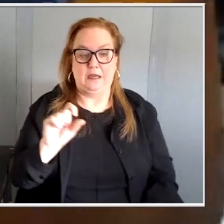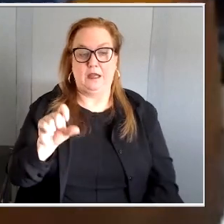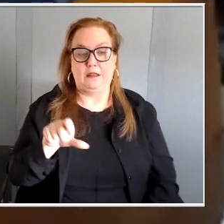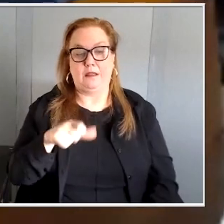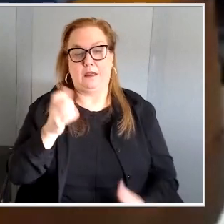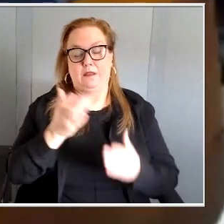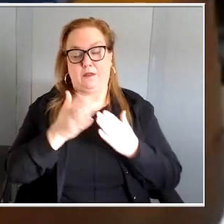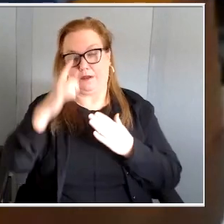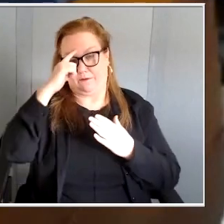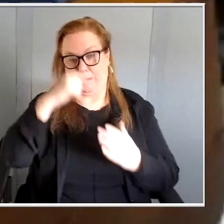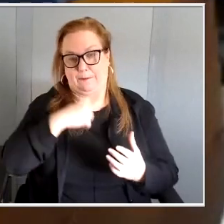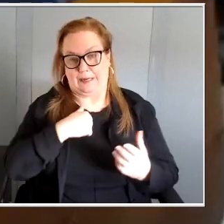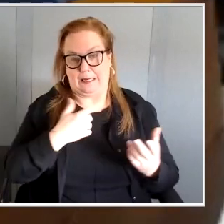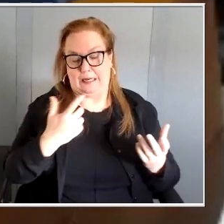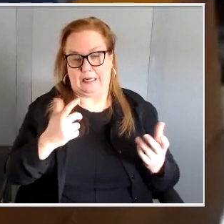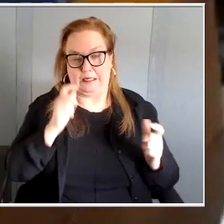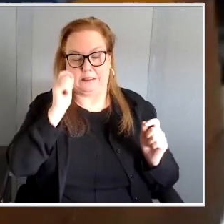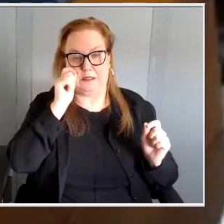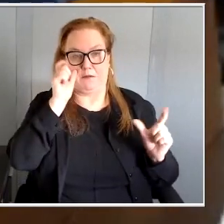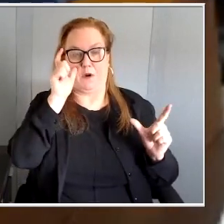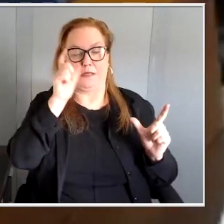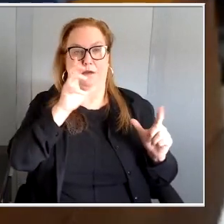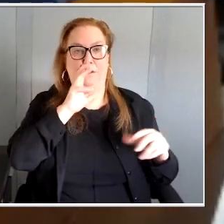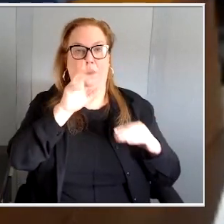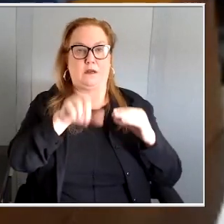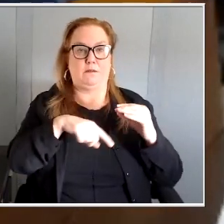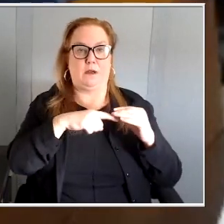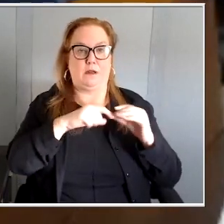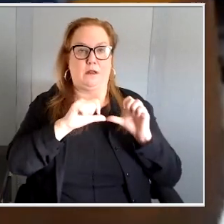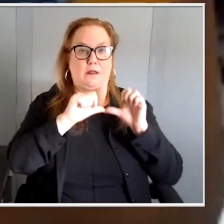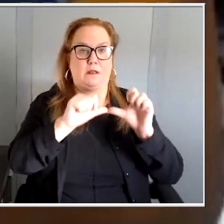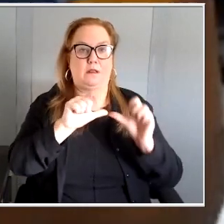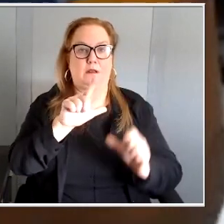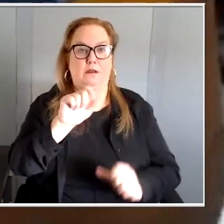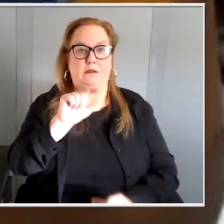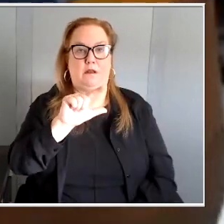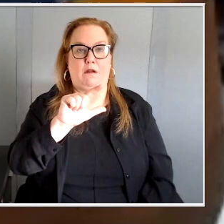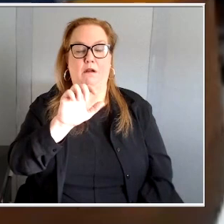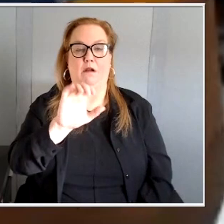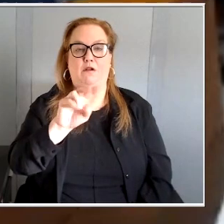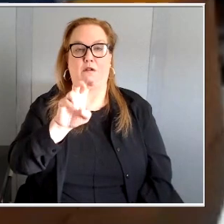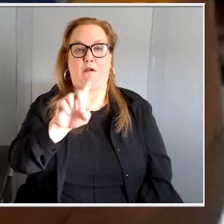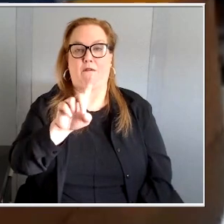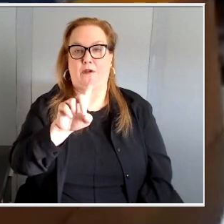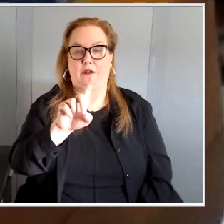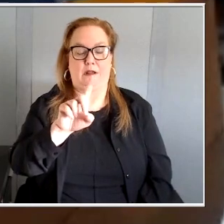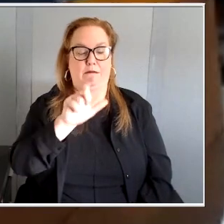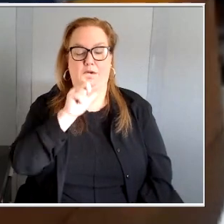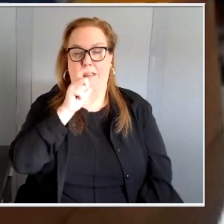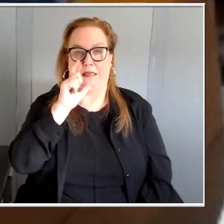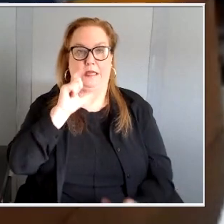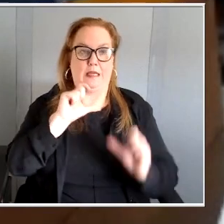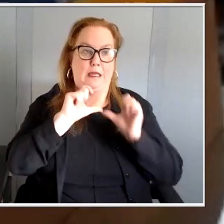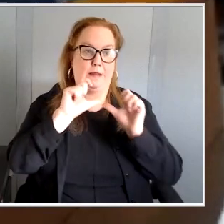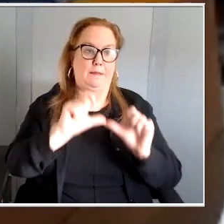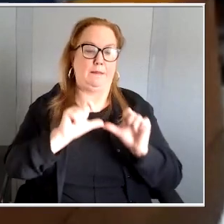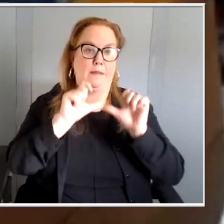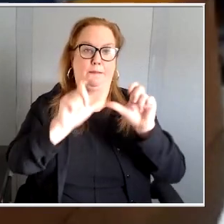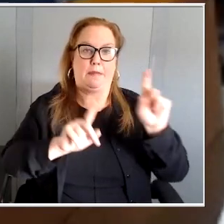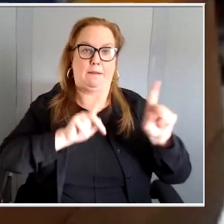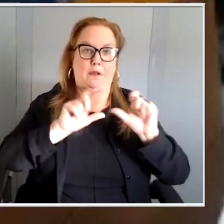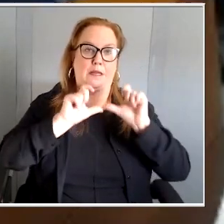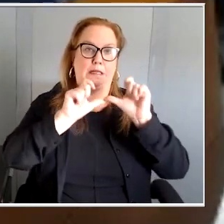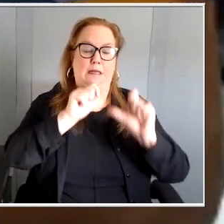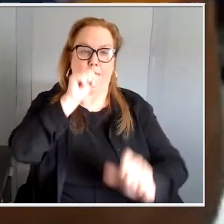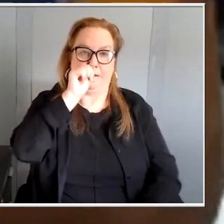for me, I think is a bit surprising, we've already talked about it, is long COVID. I don't think any of us thought that people were going to continue to